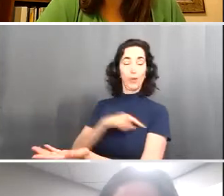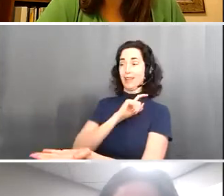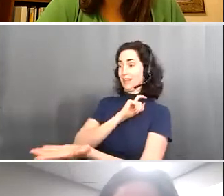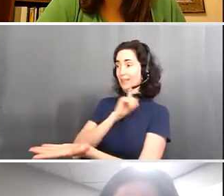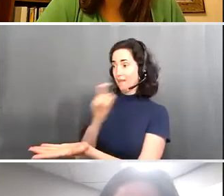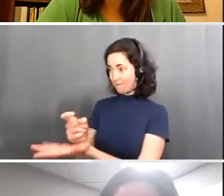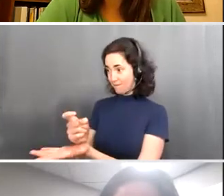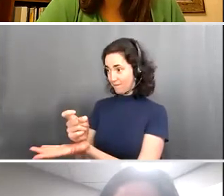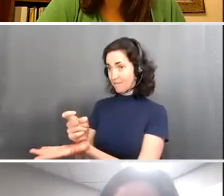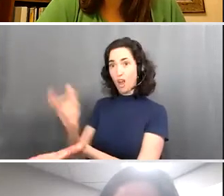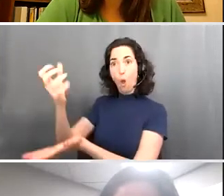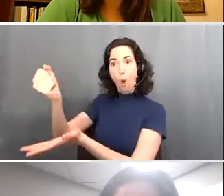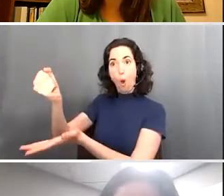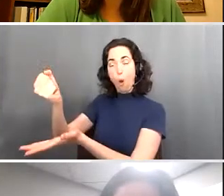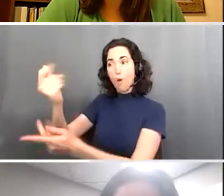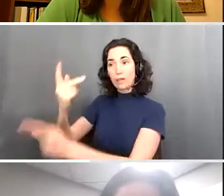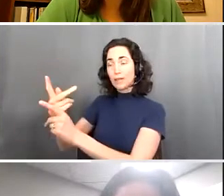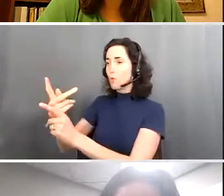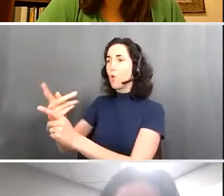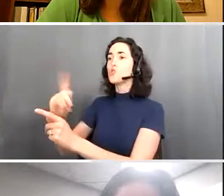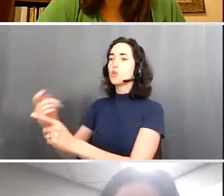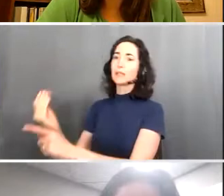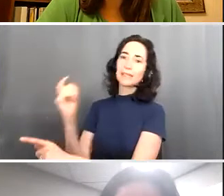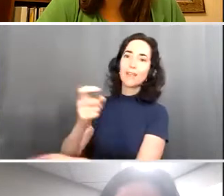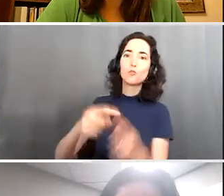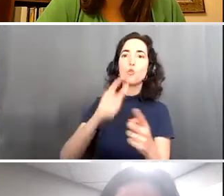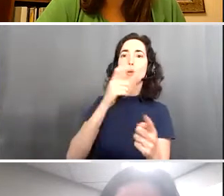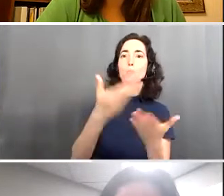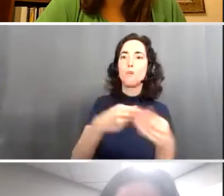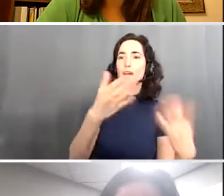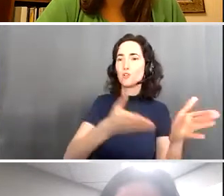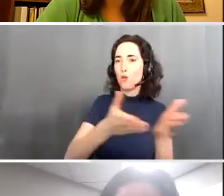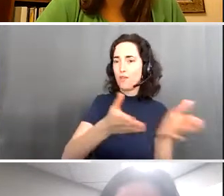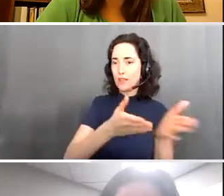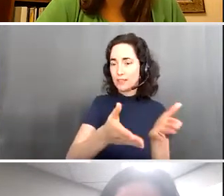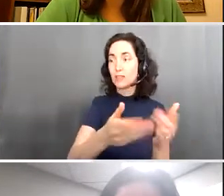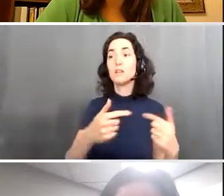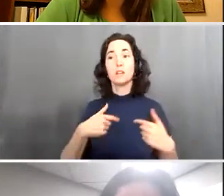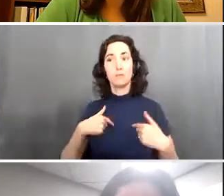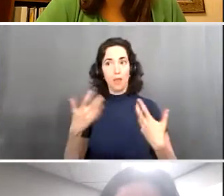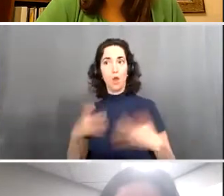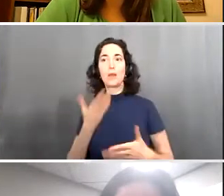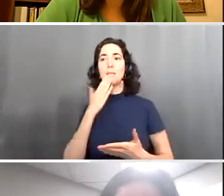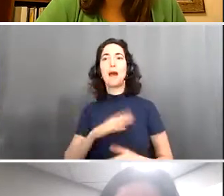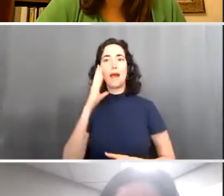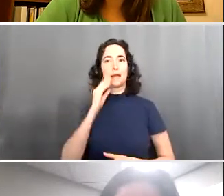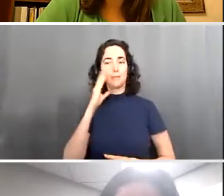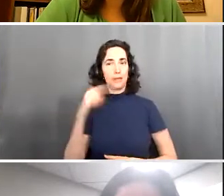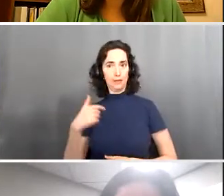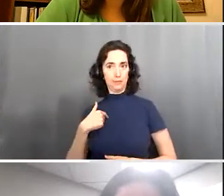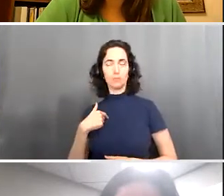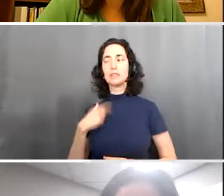the services that we're supposed to be providing. And I've had a bad experiences with it with some providers.